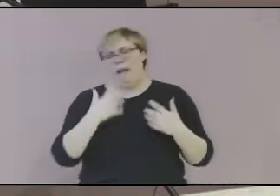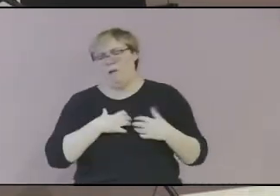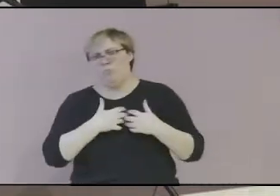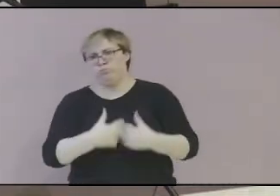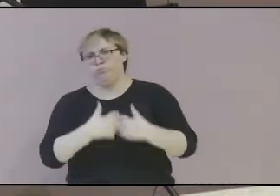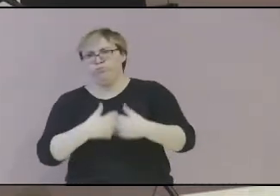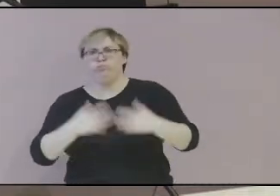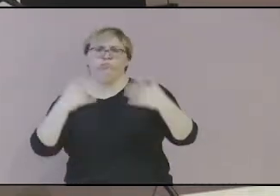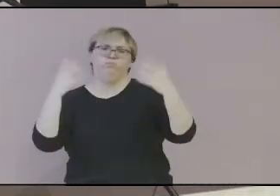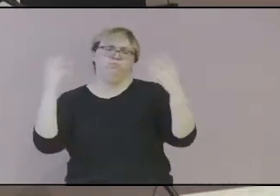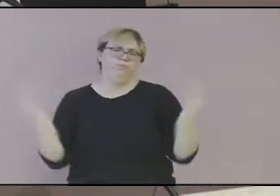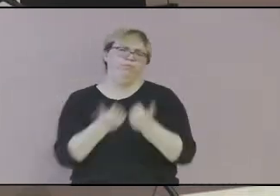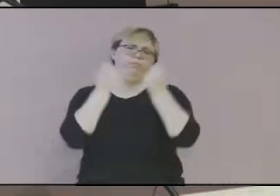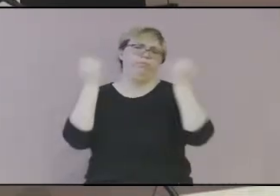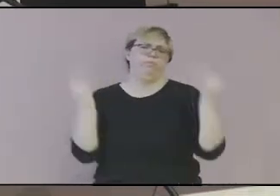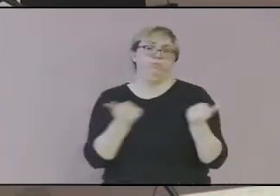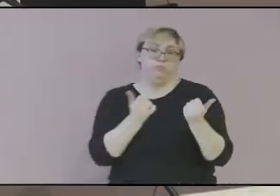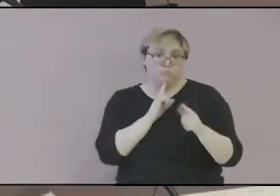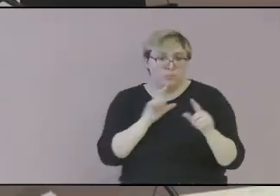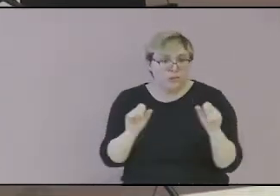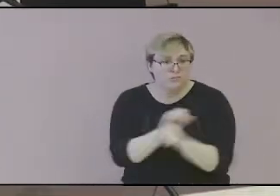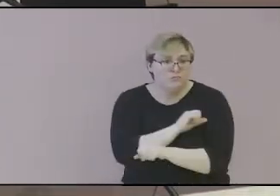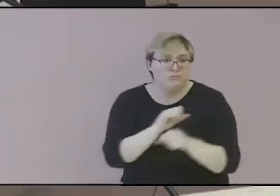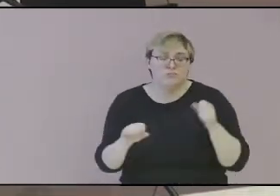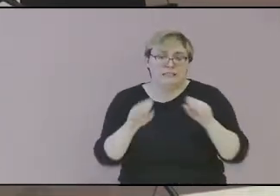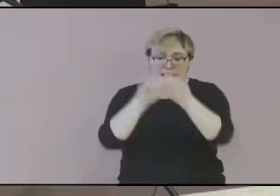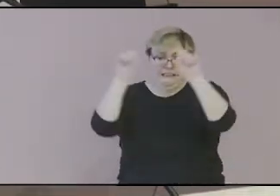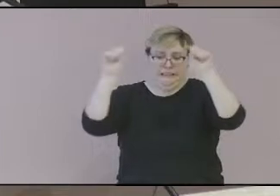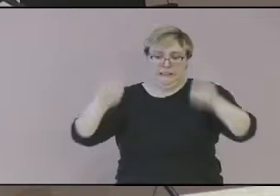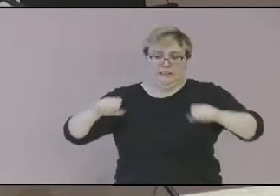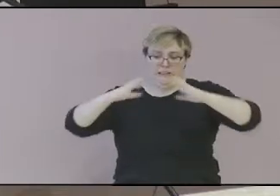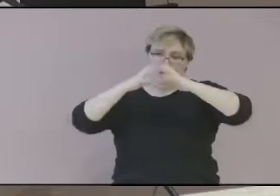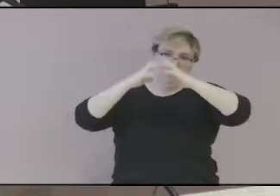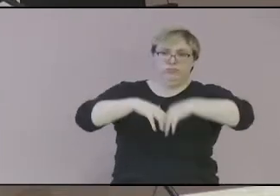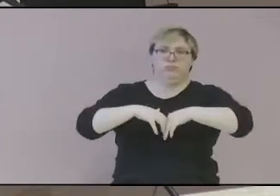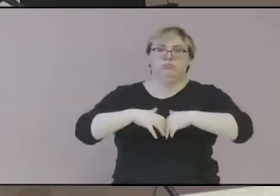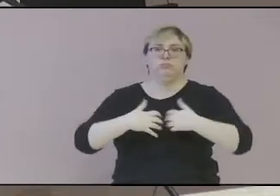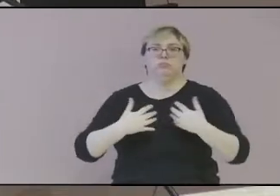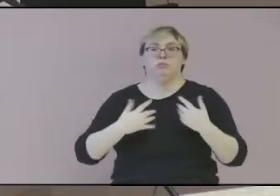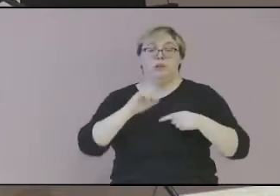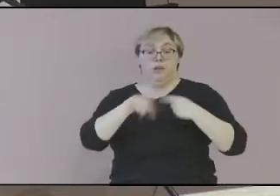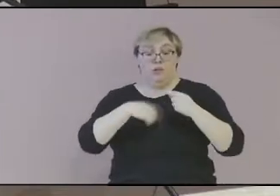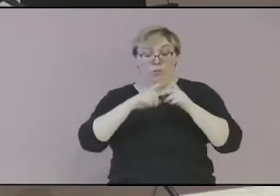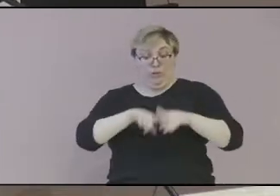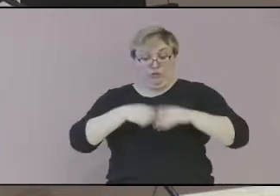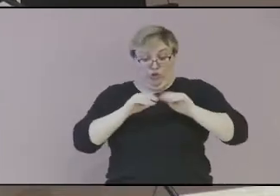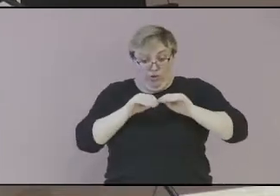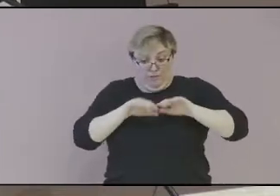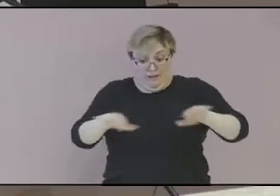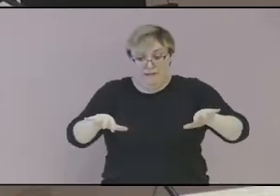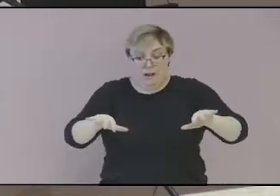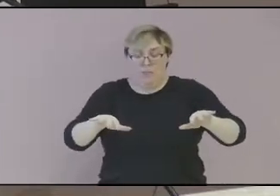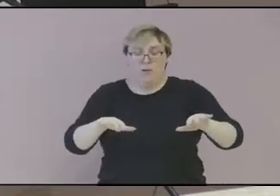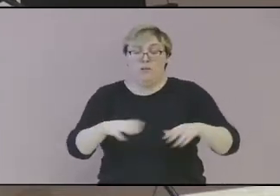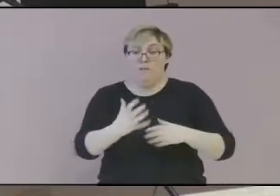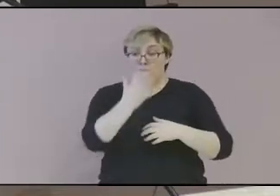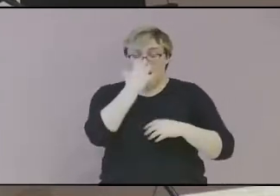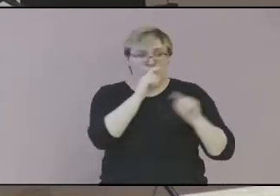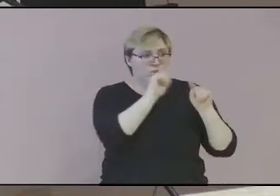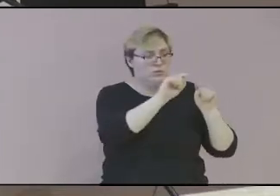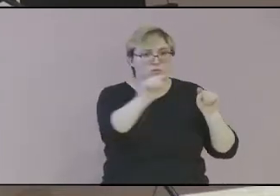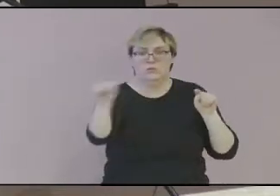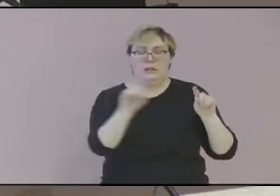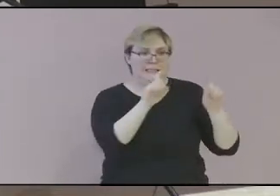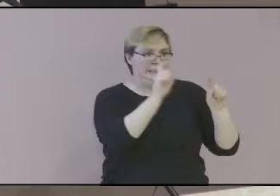system buckled. At the peak of the surge, multiple patients were in need of intubation at one time. Not all could be helped. He quotes